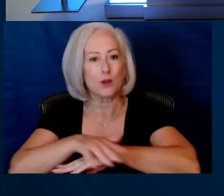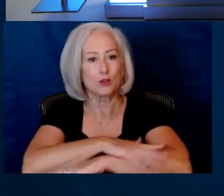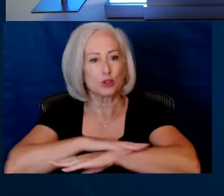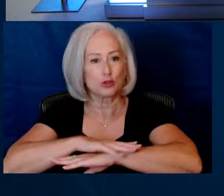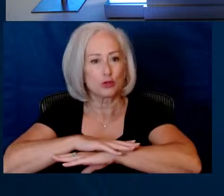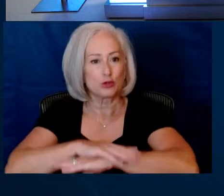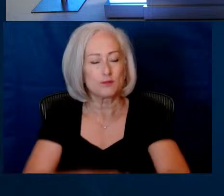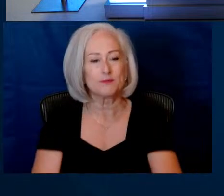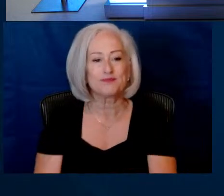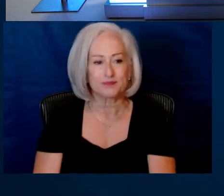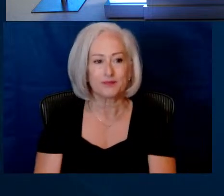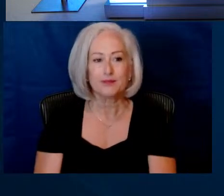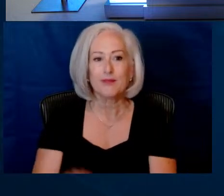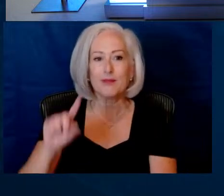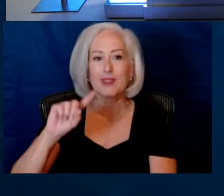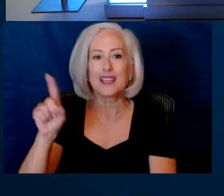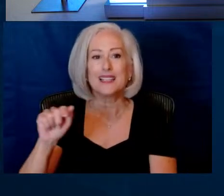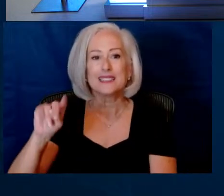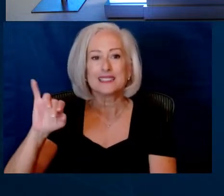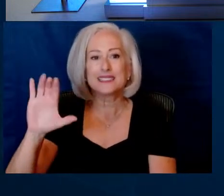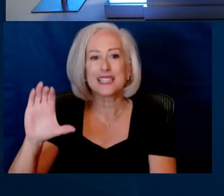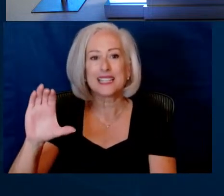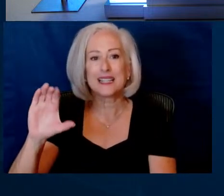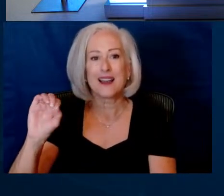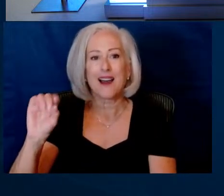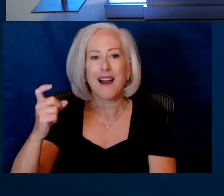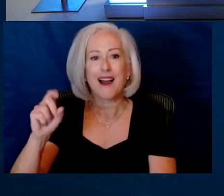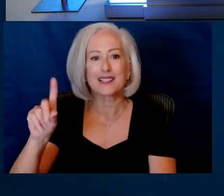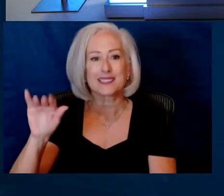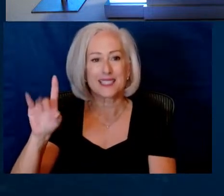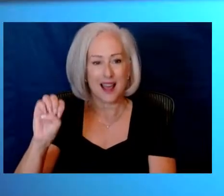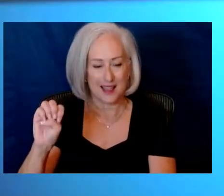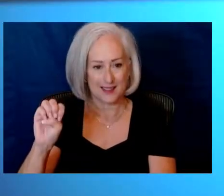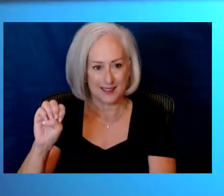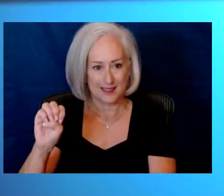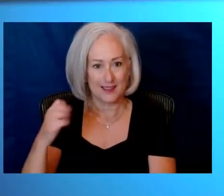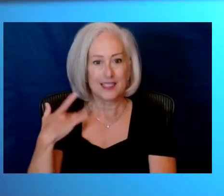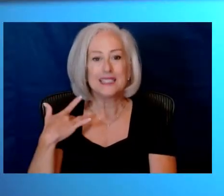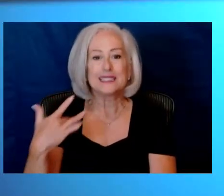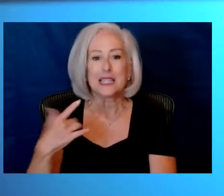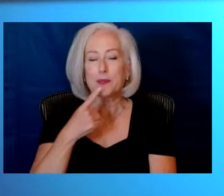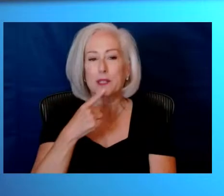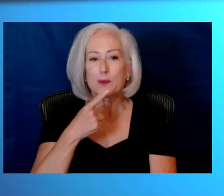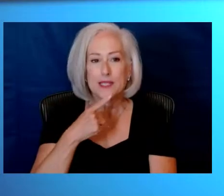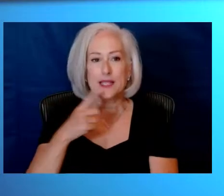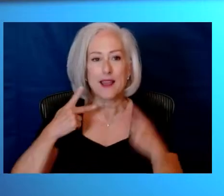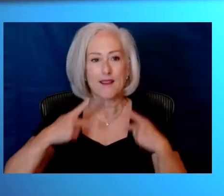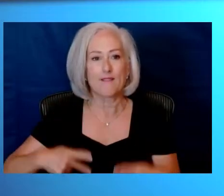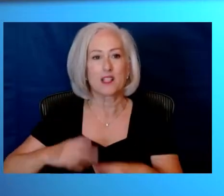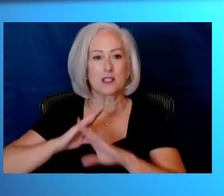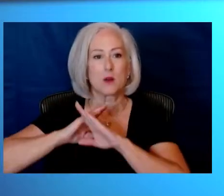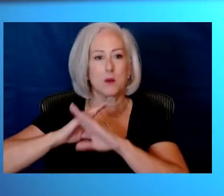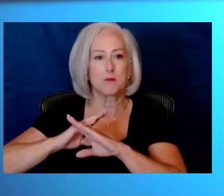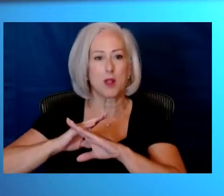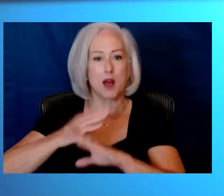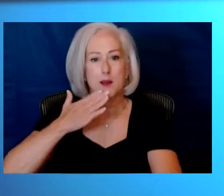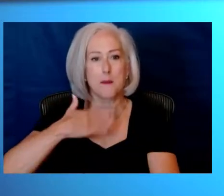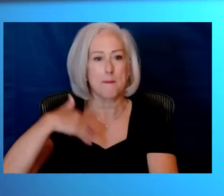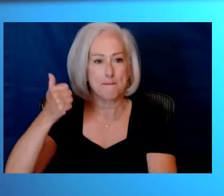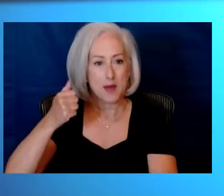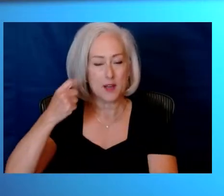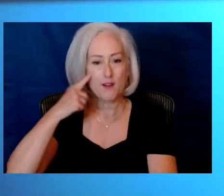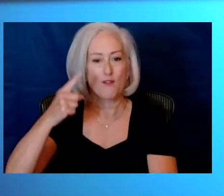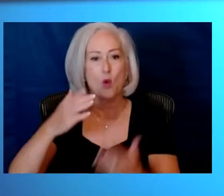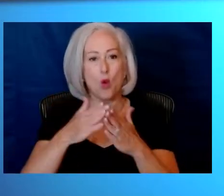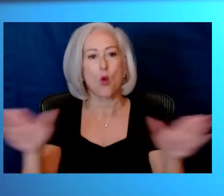Zinc oxide. Yeah. So usually we say that the physical blockers are better for overall